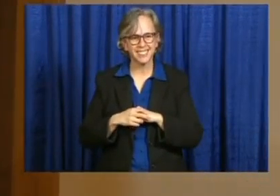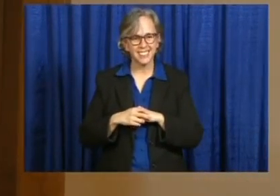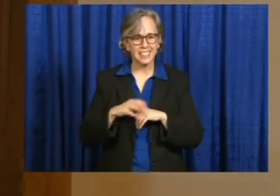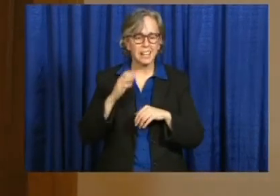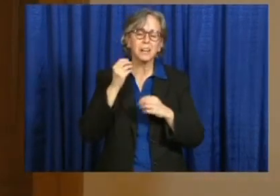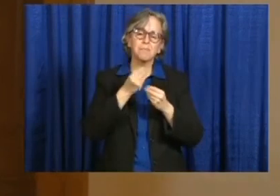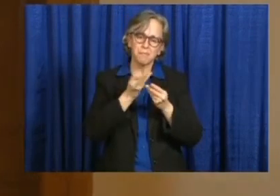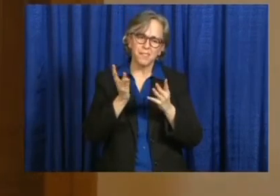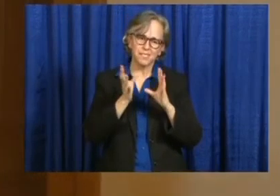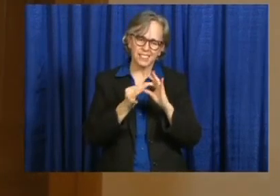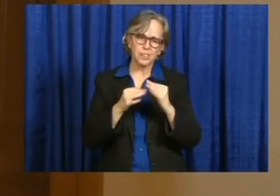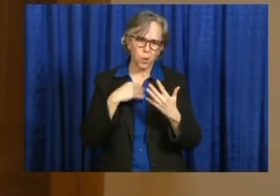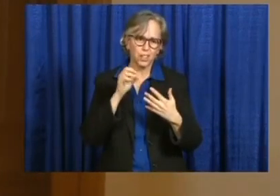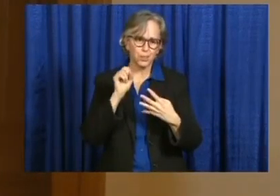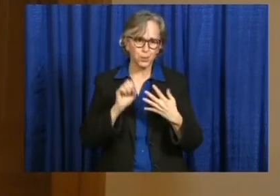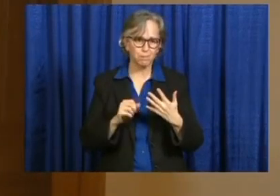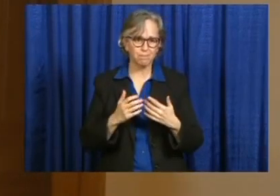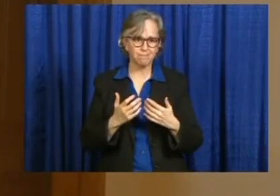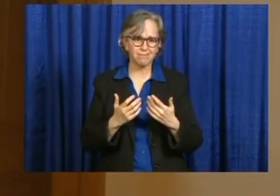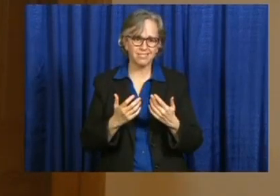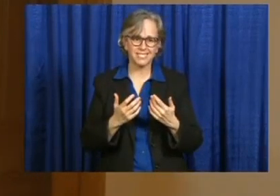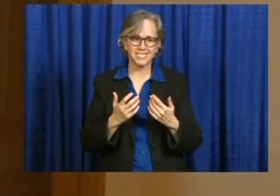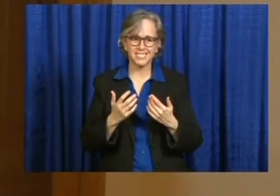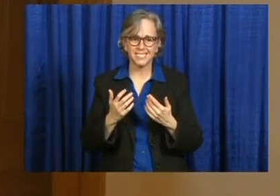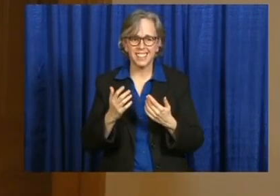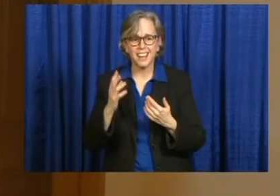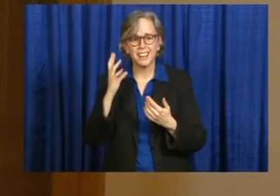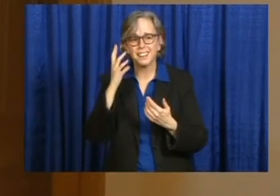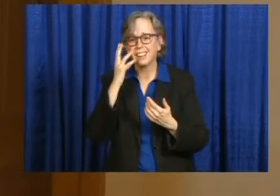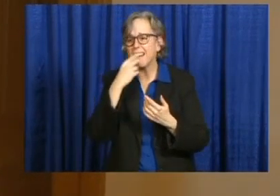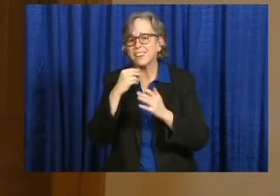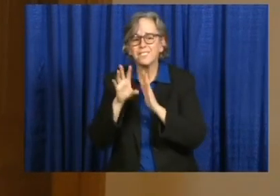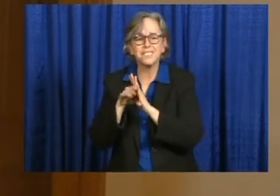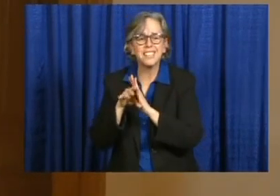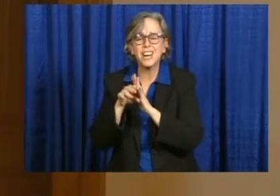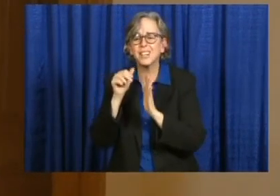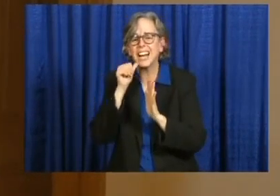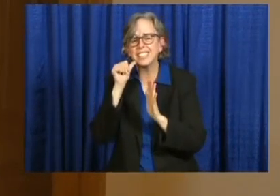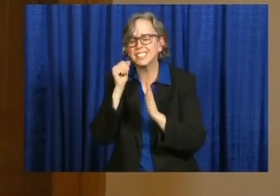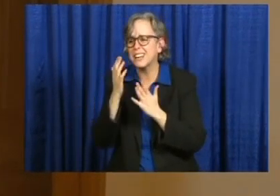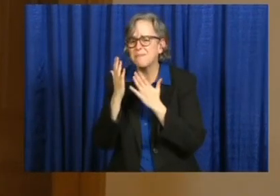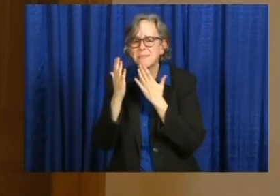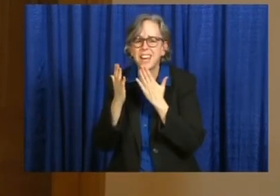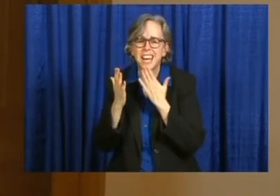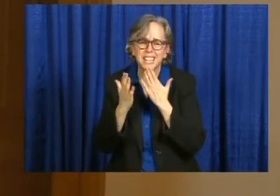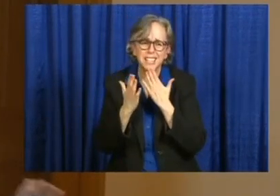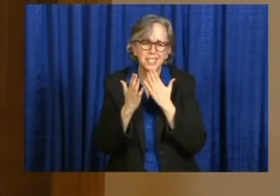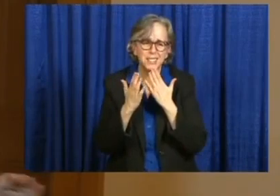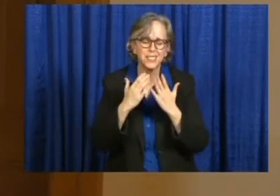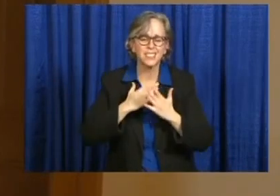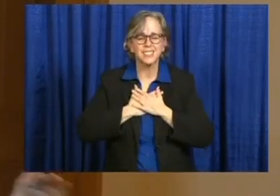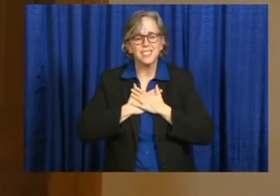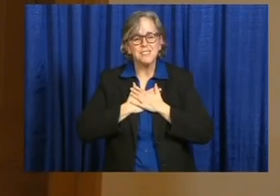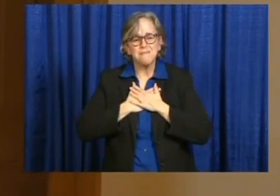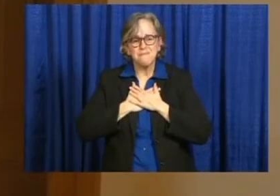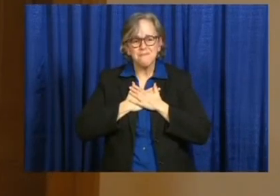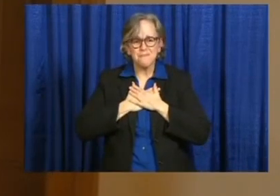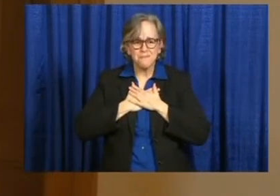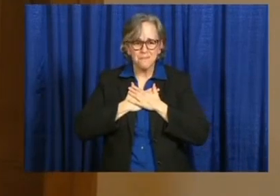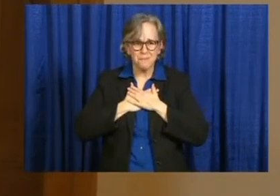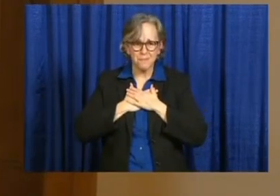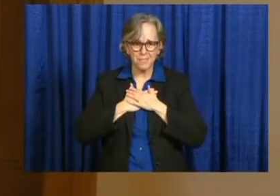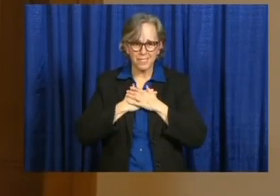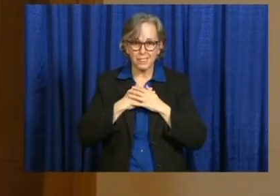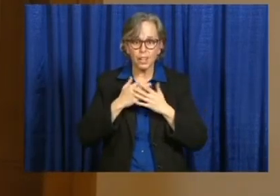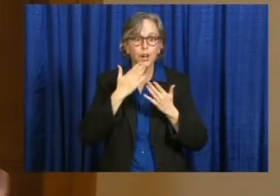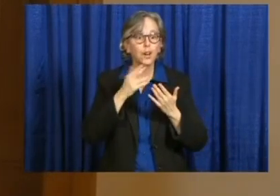want to thank everyone for that lovely video yesterday. The good news of us not being close and you can't see all of us at